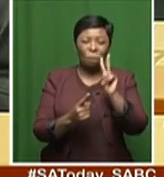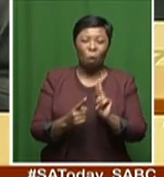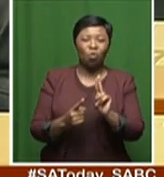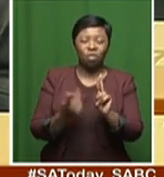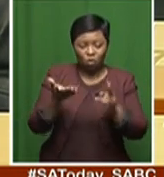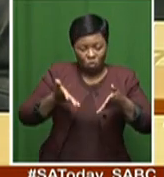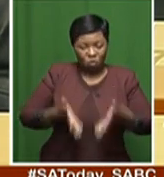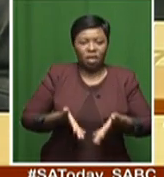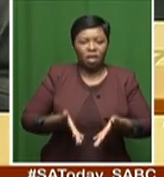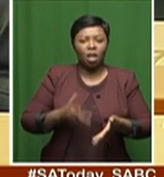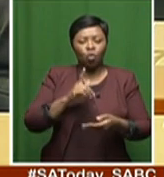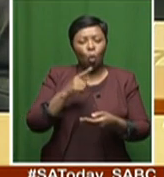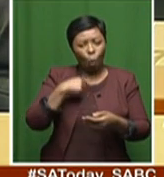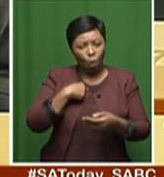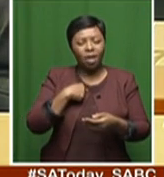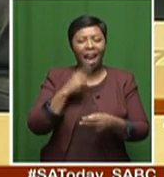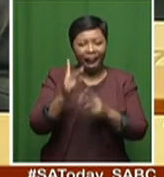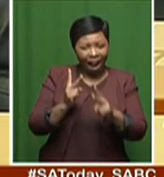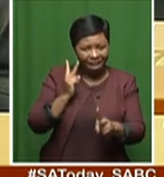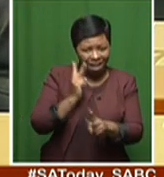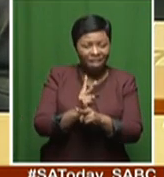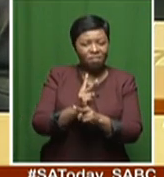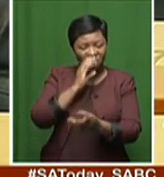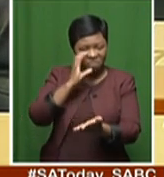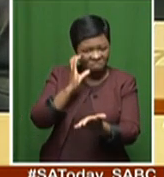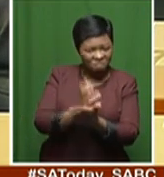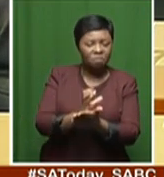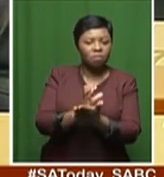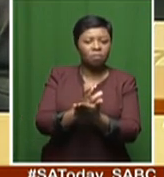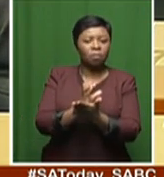and reaffirm our total commitment